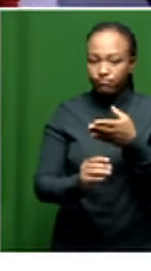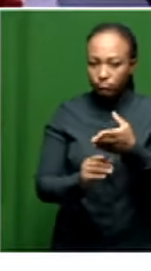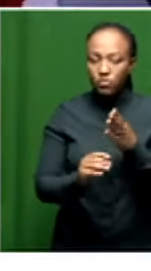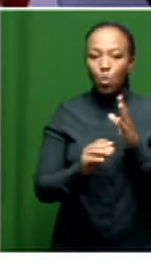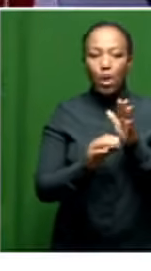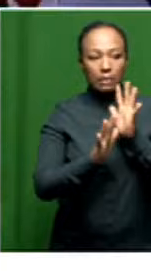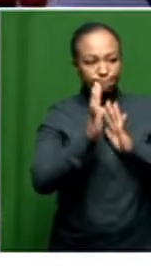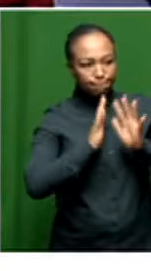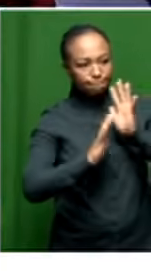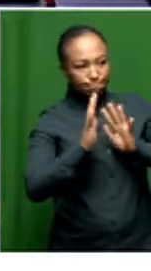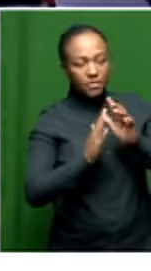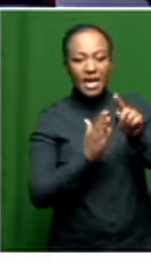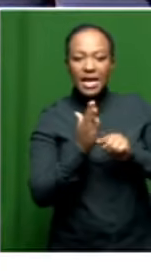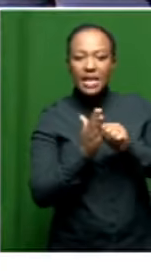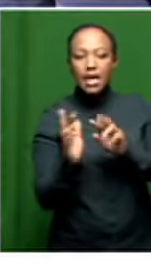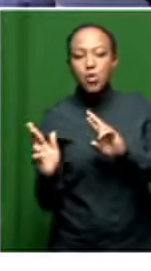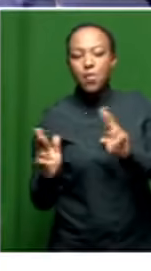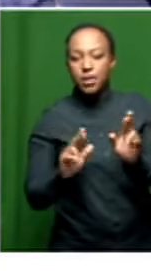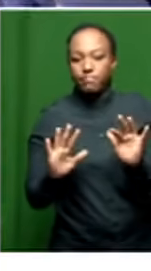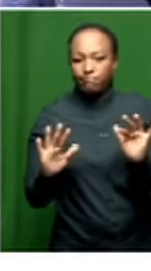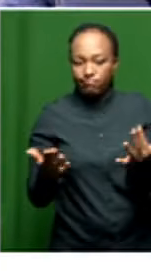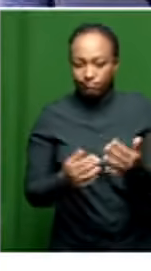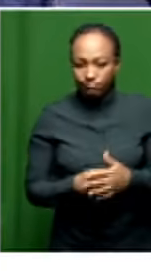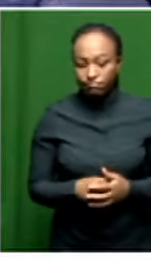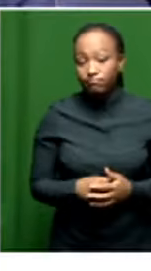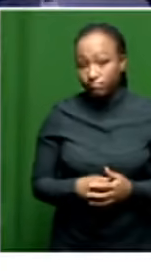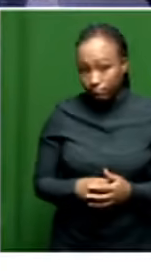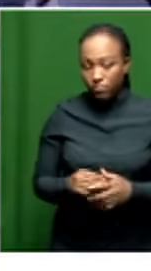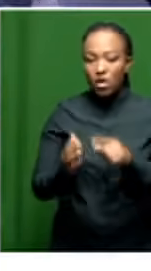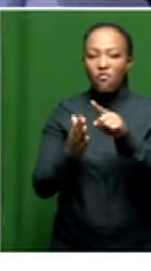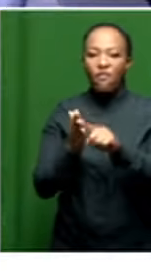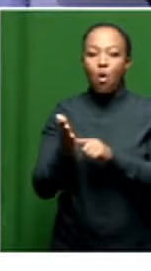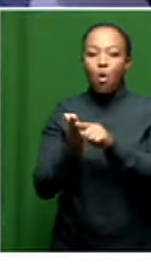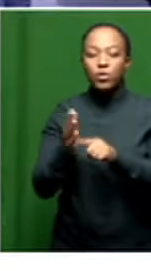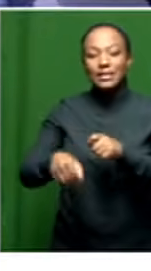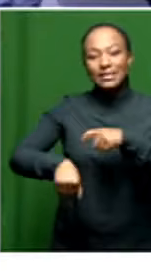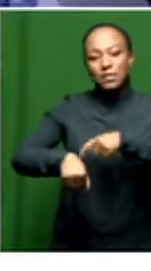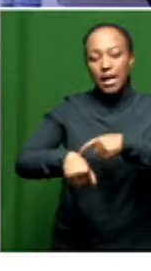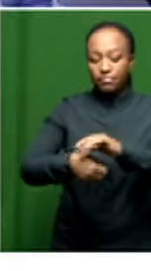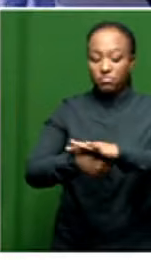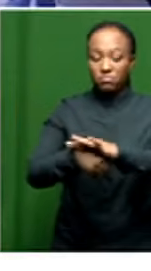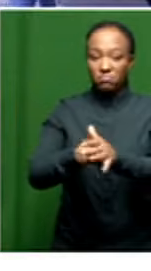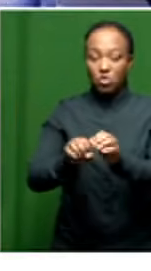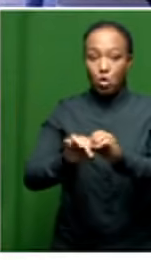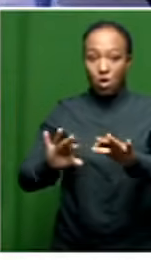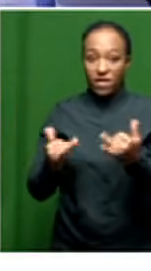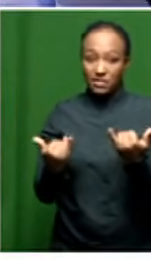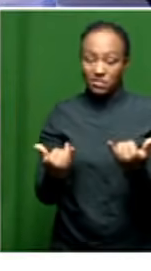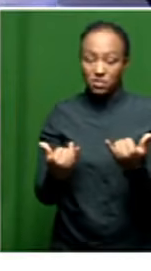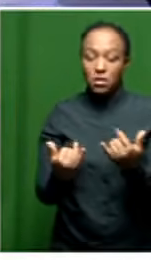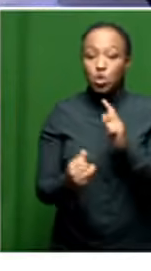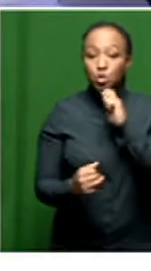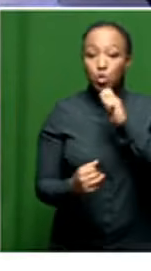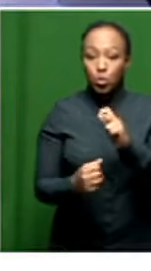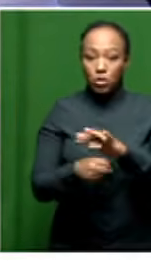us about the election readiness. And, you know, obviously, voting in a pandemic, I mean, the reality is that we are in a